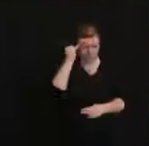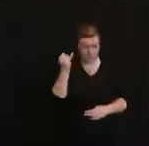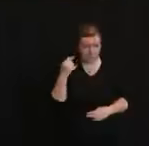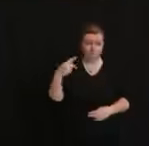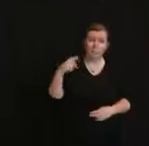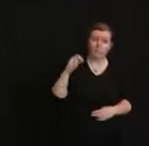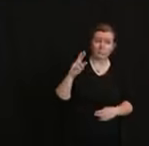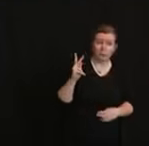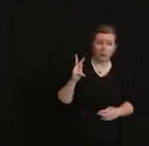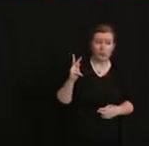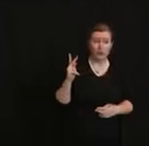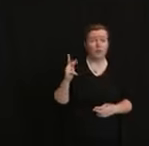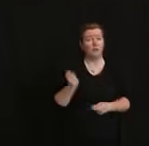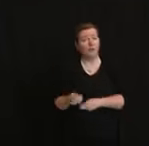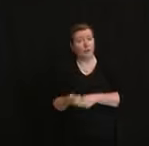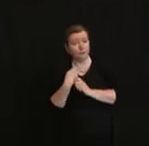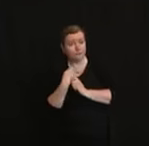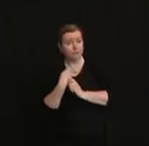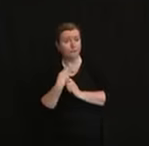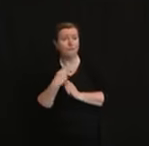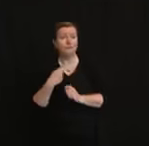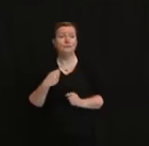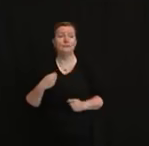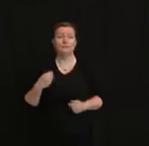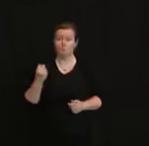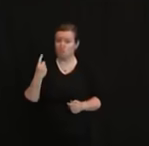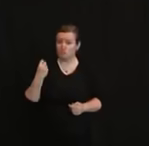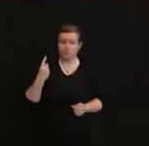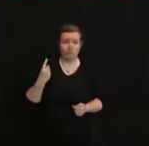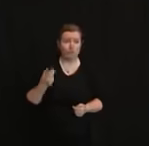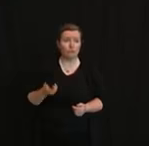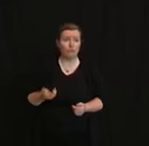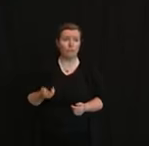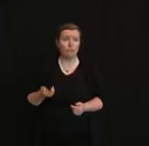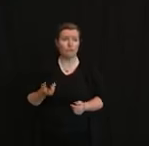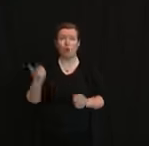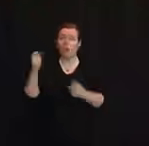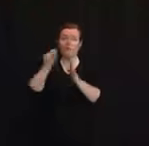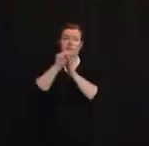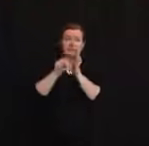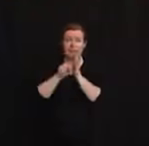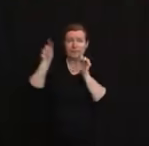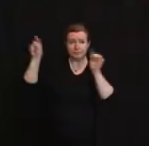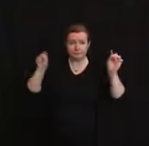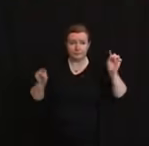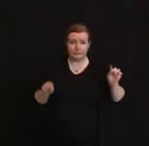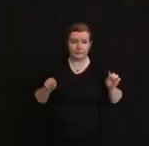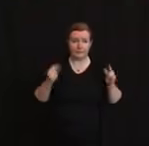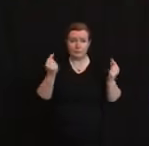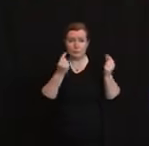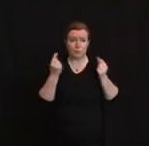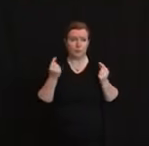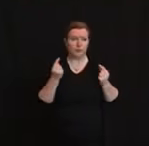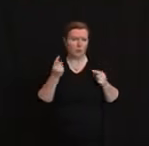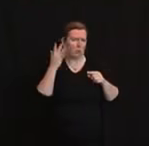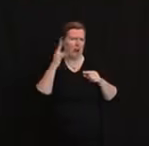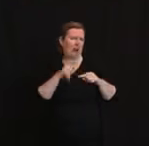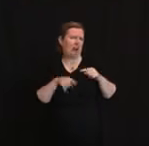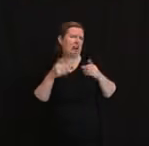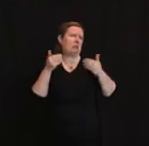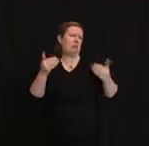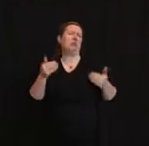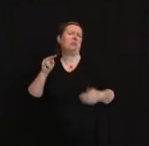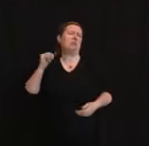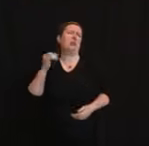golf. We respect our golf. And we also hear that other states are doing X or Y. Can't you guys get in